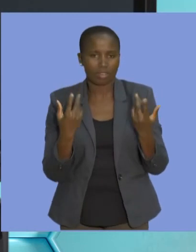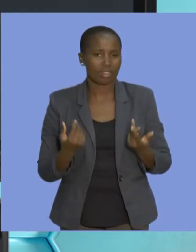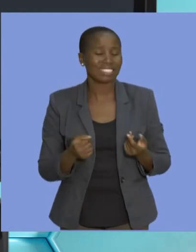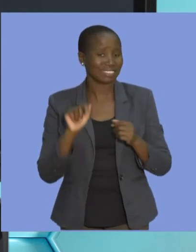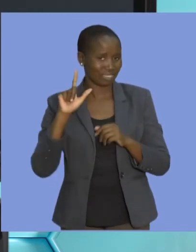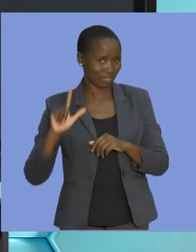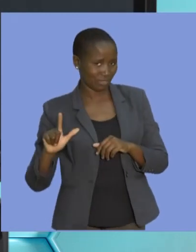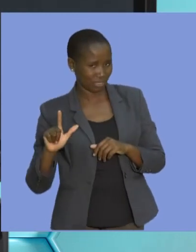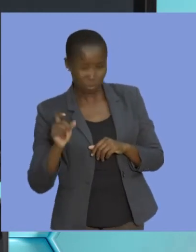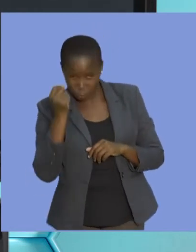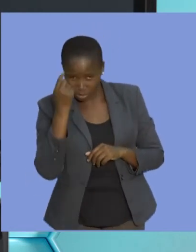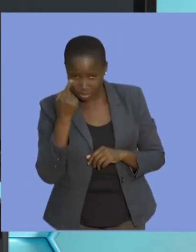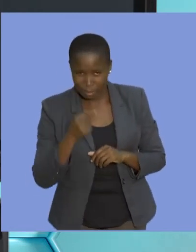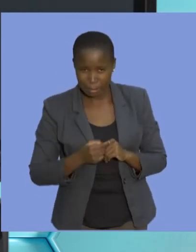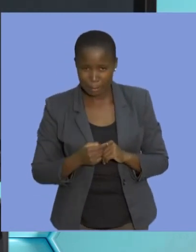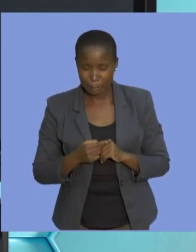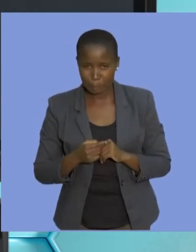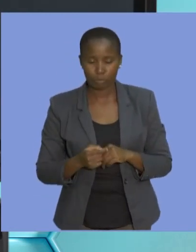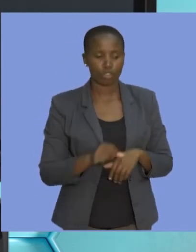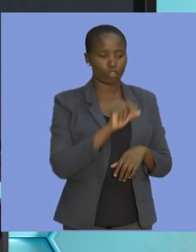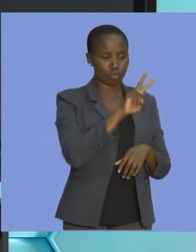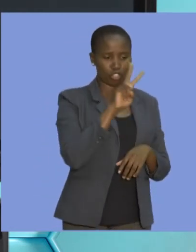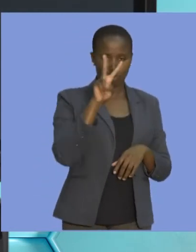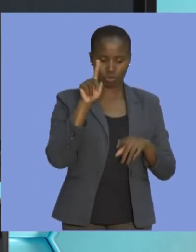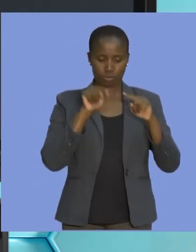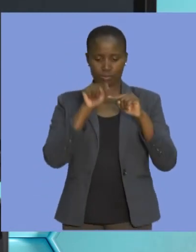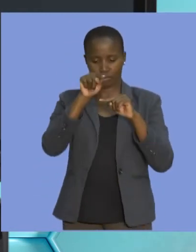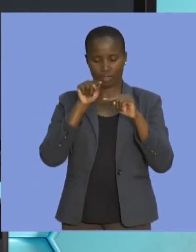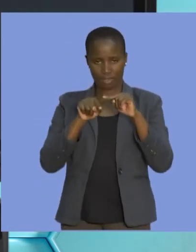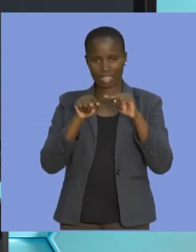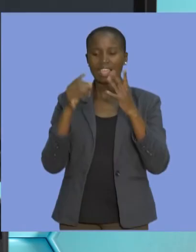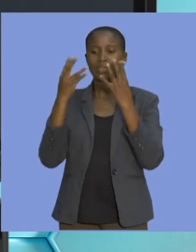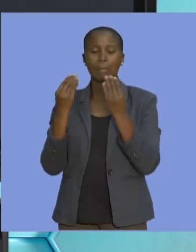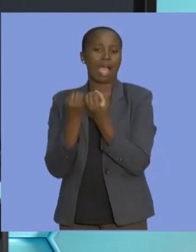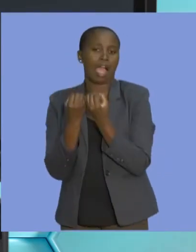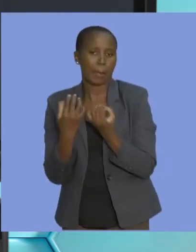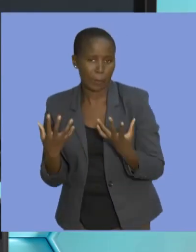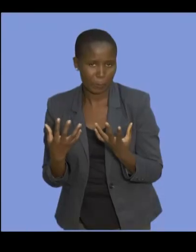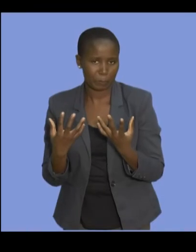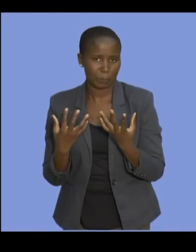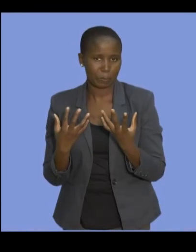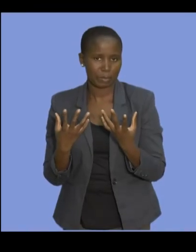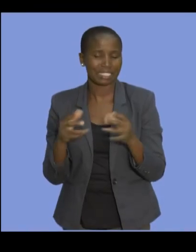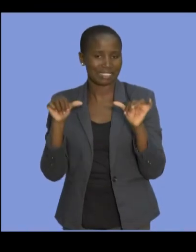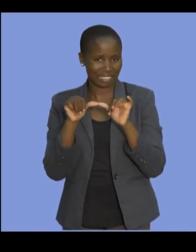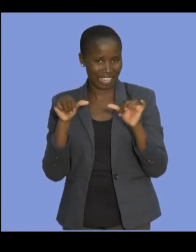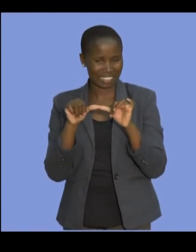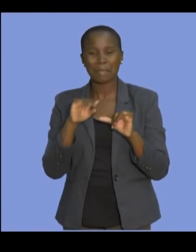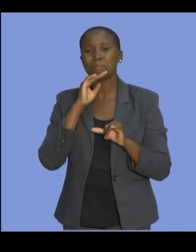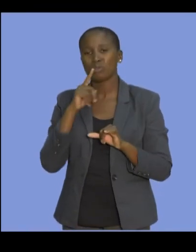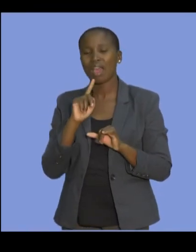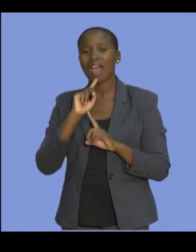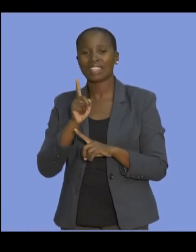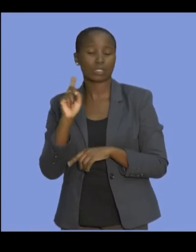Are we together? So 22 divided by the size of our data, which will give us